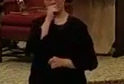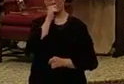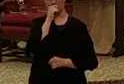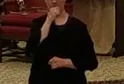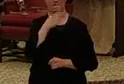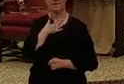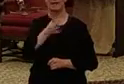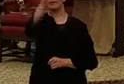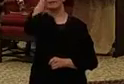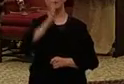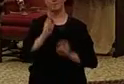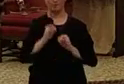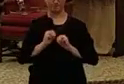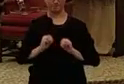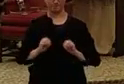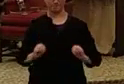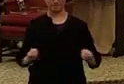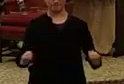My God.